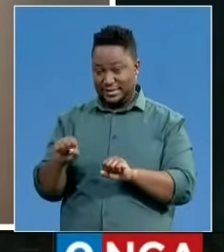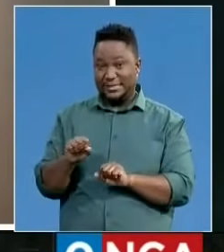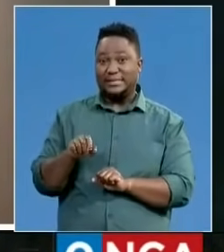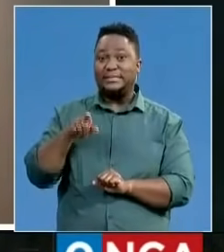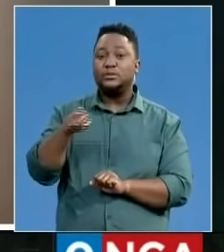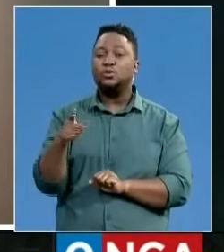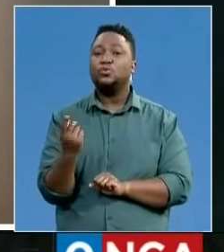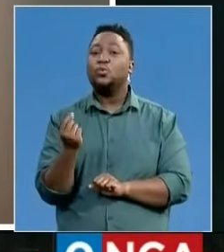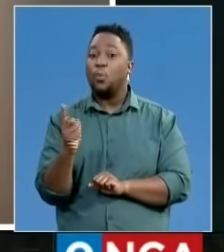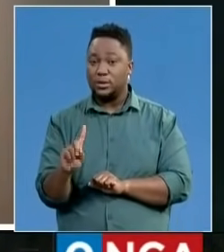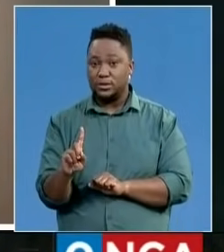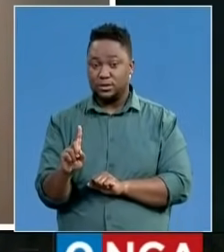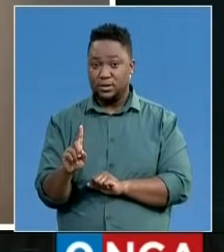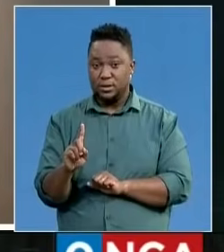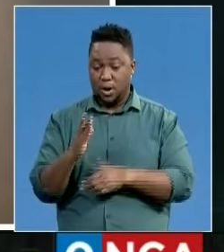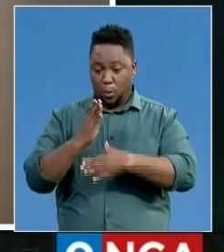to assign people